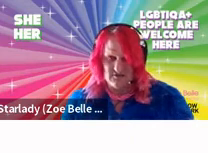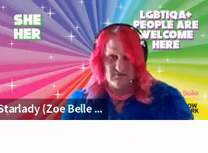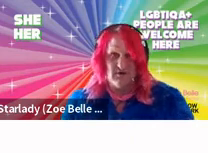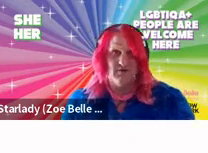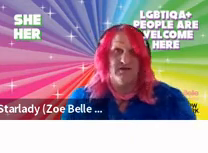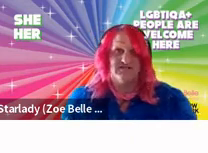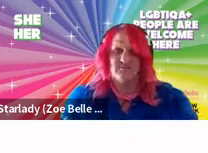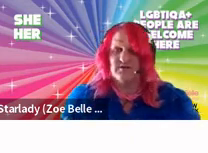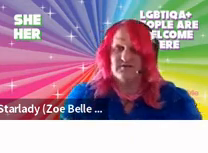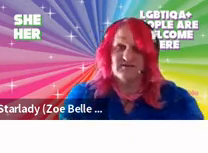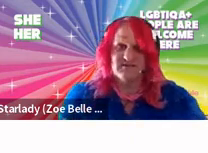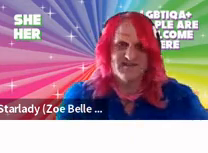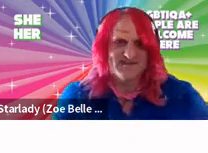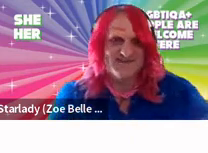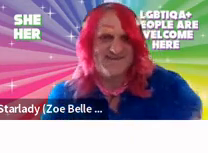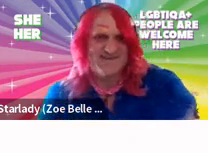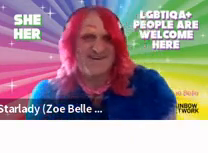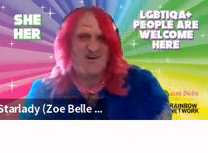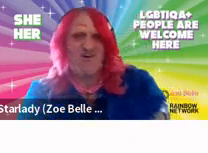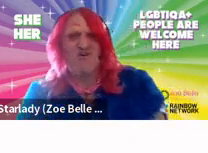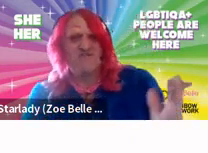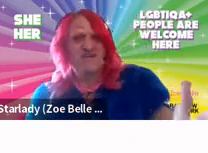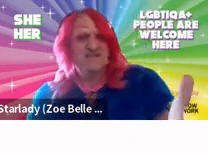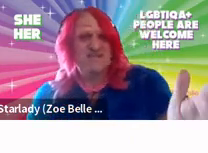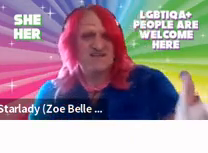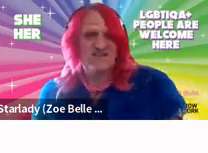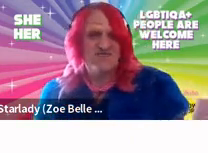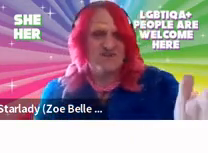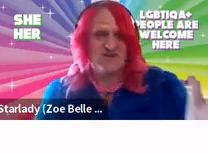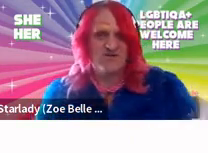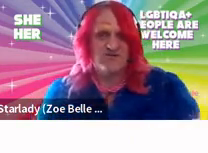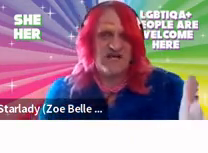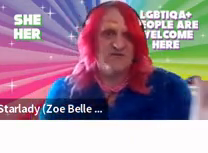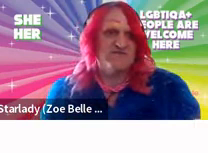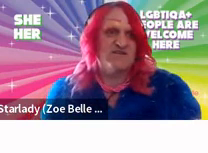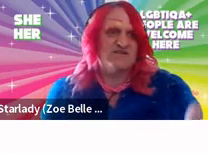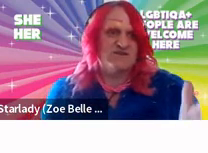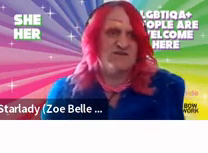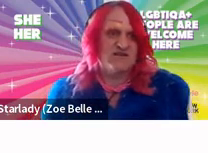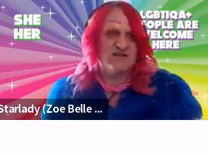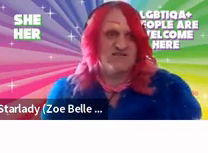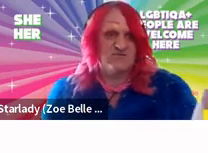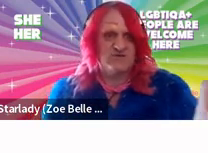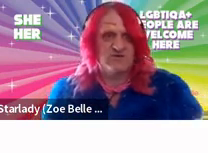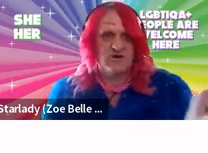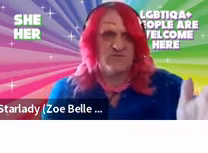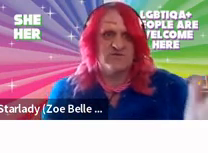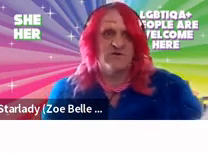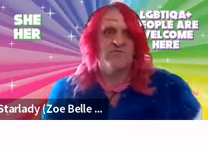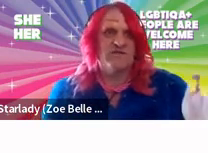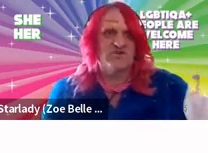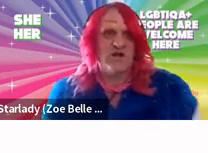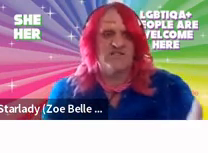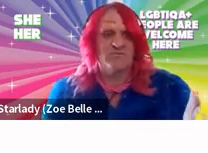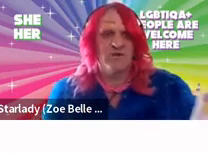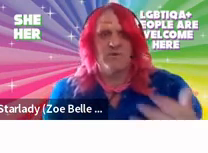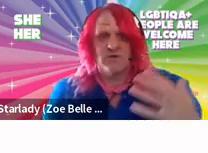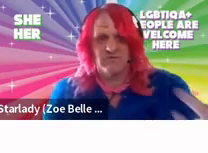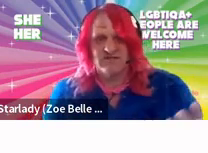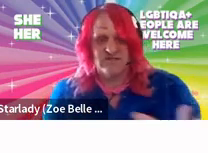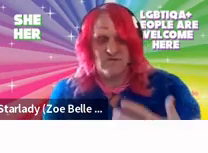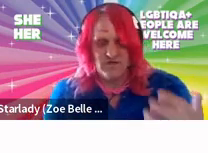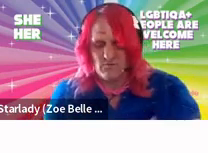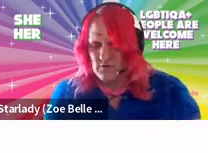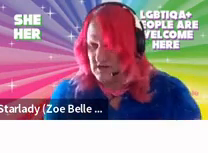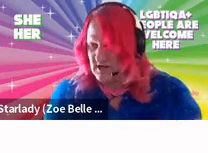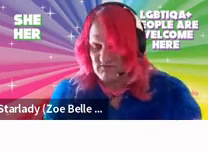as sexual harassment. All of these things can really cause harms, and there's certainly things that we should not be doing, but trans people